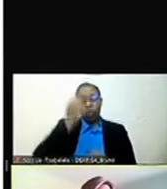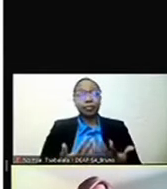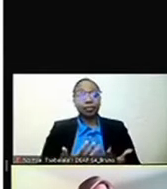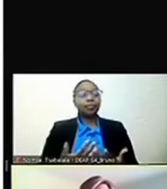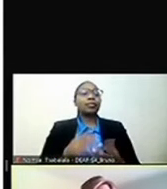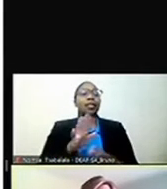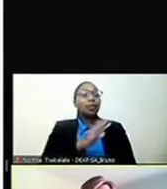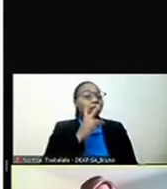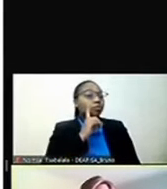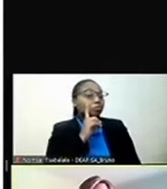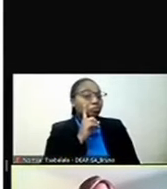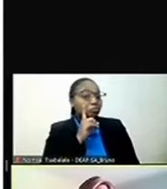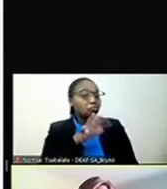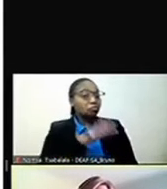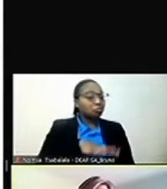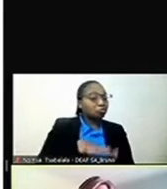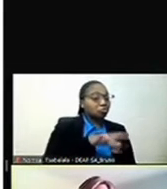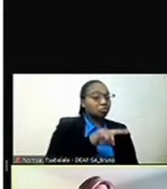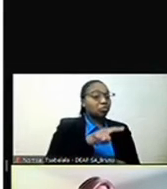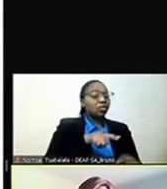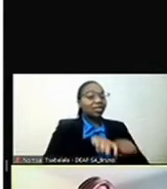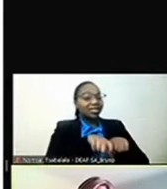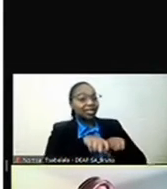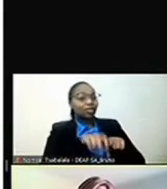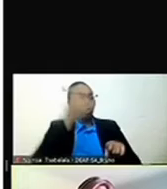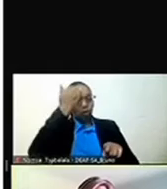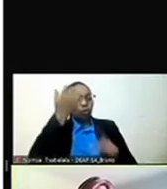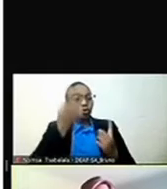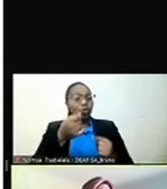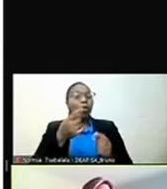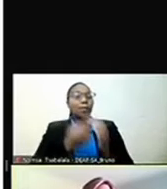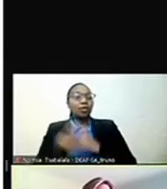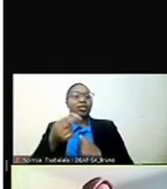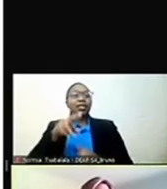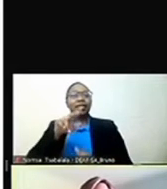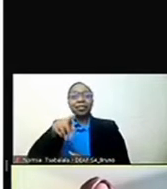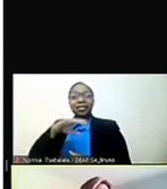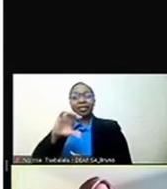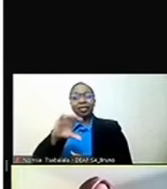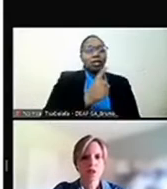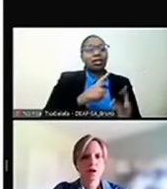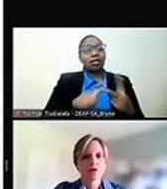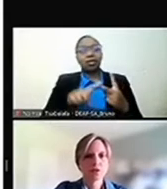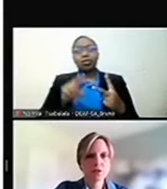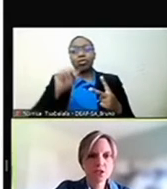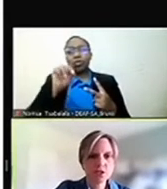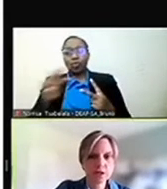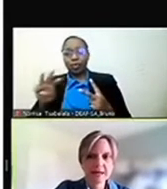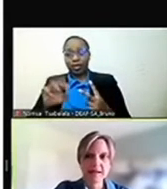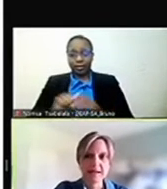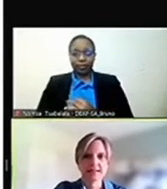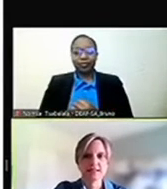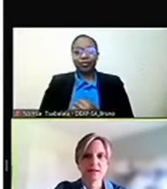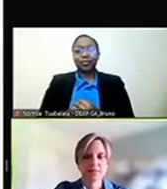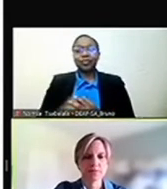ti tlakuke hi ku tlula 9 wa magidi loko fananisiwa na ta vhiki leri nga hundza. Over the last 7 days, the new spike